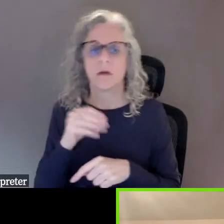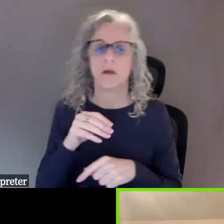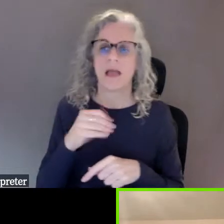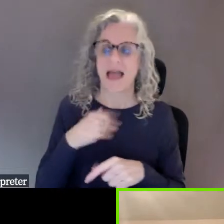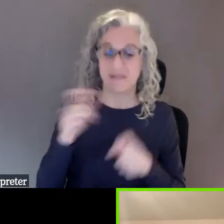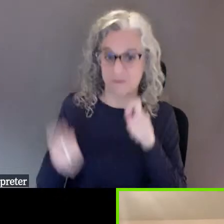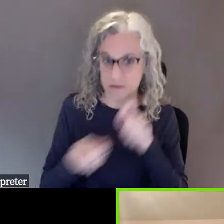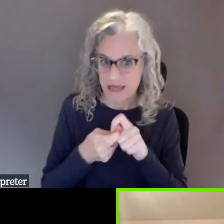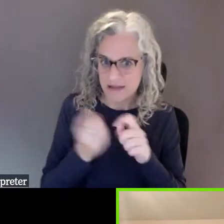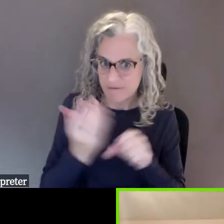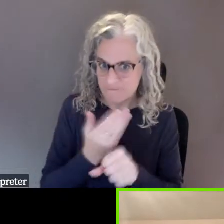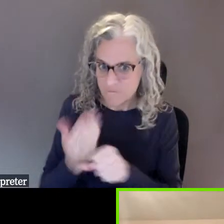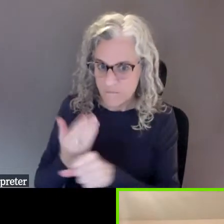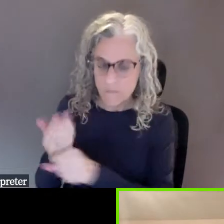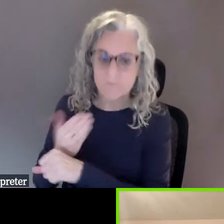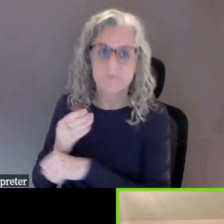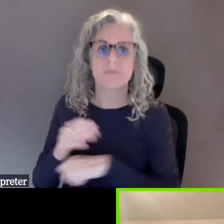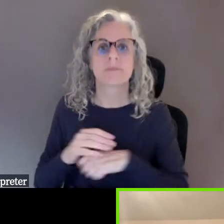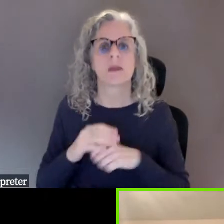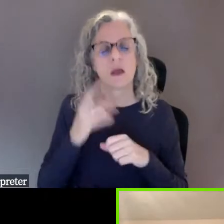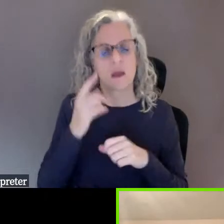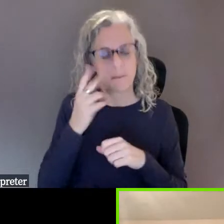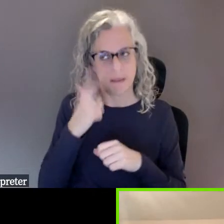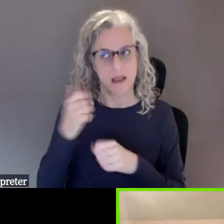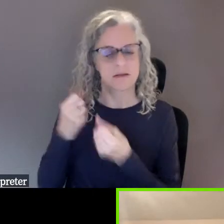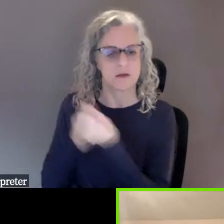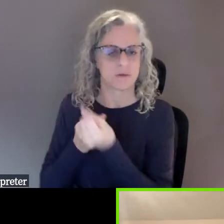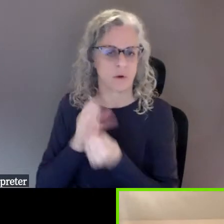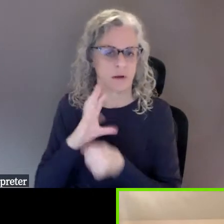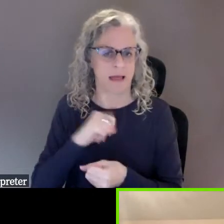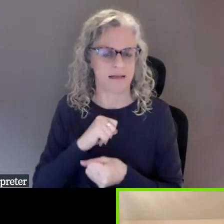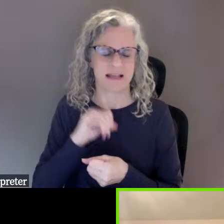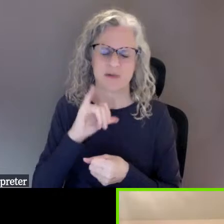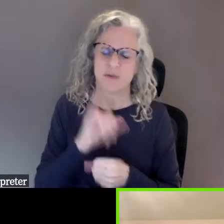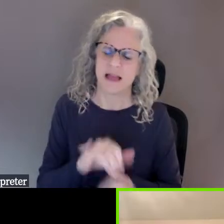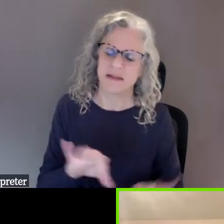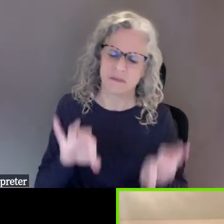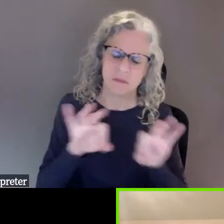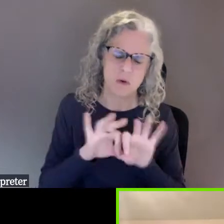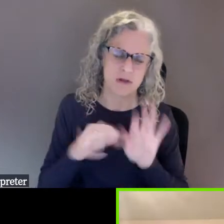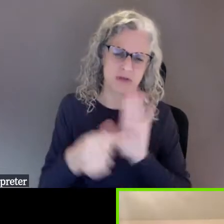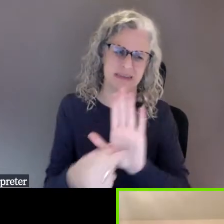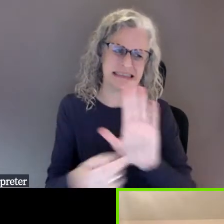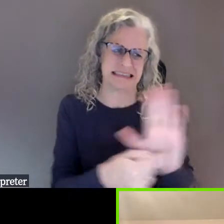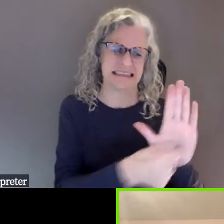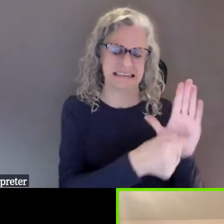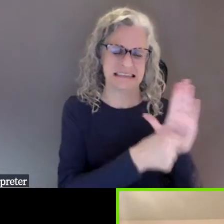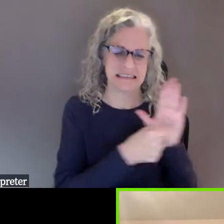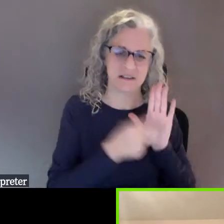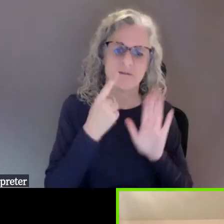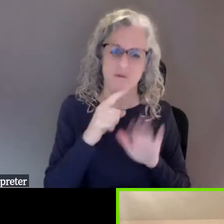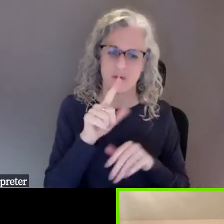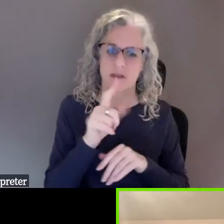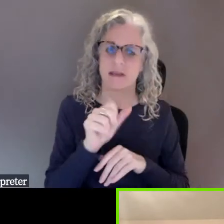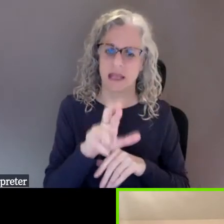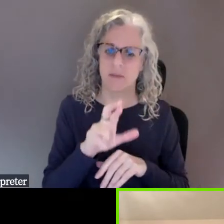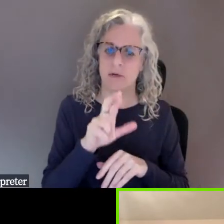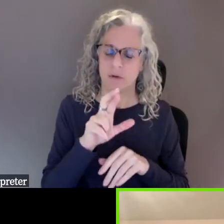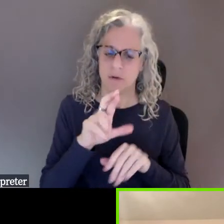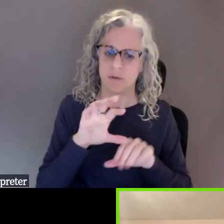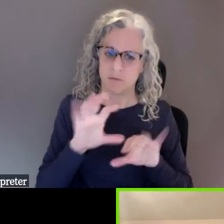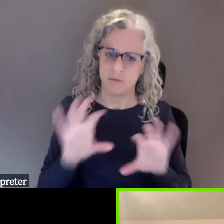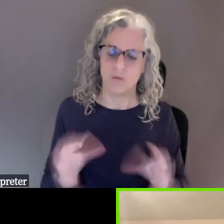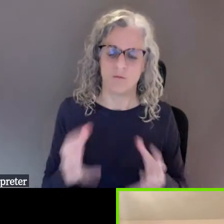firings for supporting Palestine. And that is central to keeping this work alive in the labor movement. So right now, UAW temp